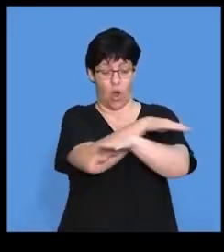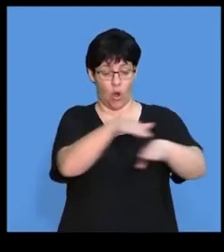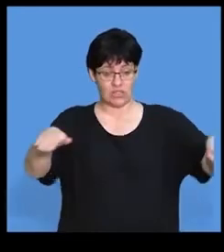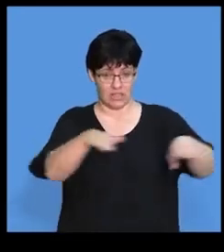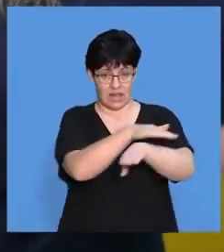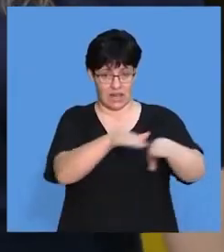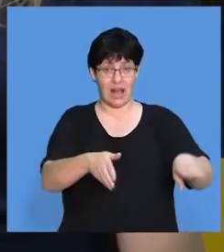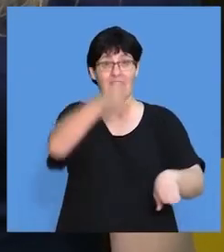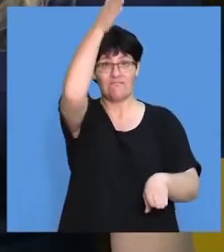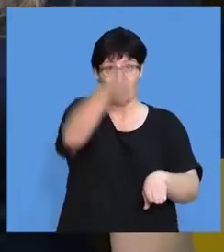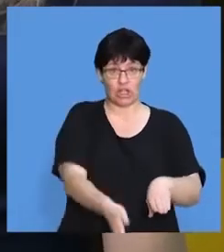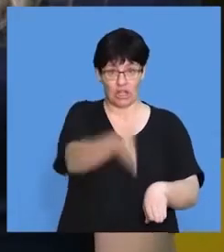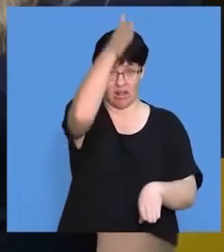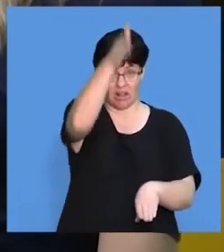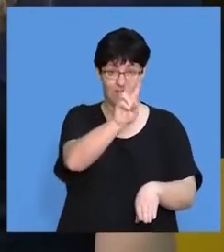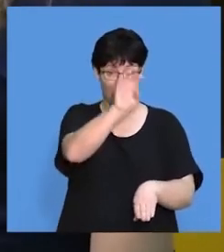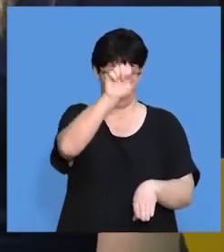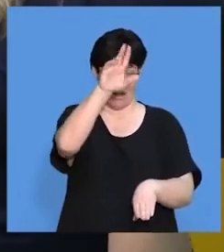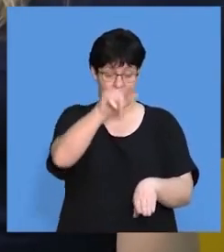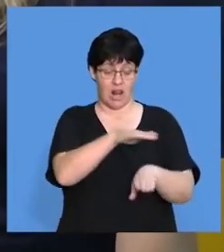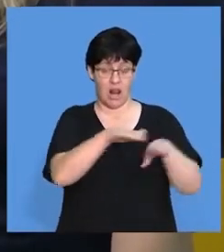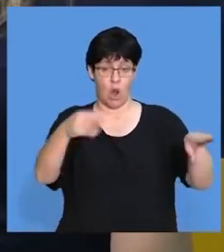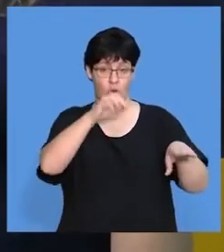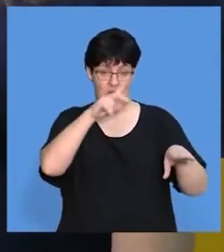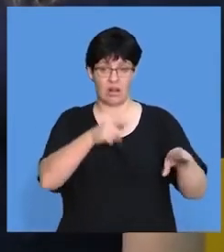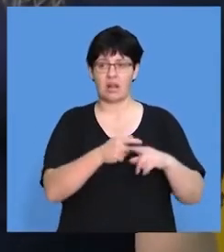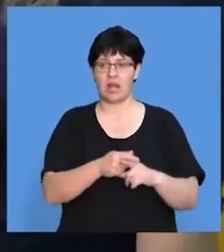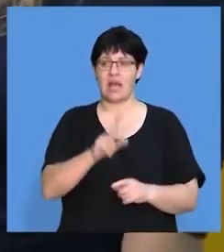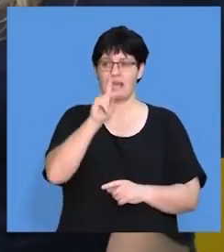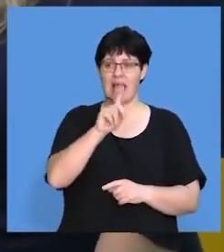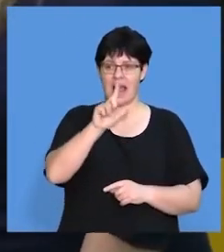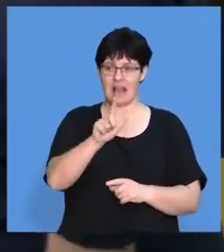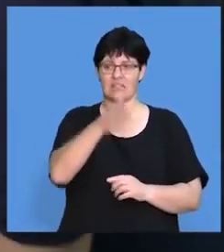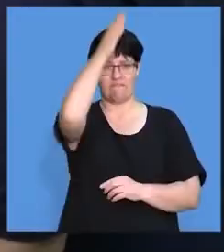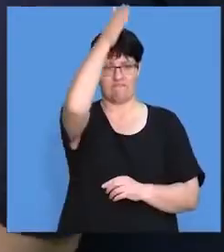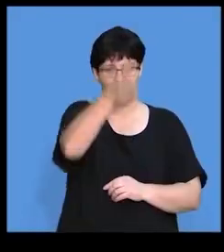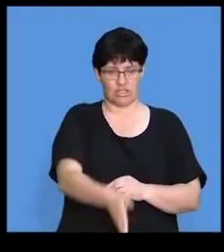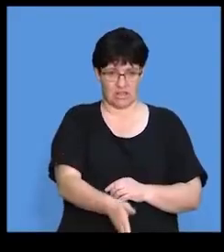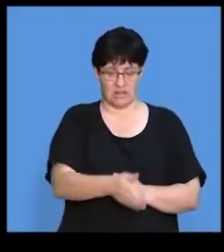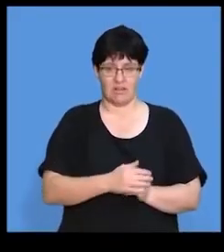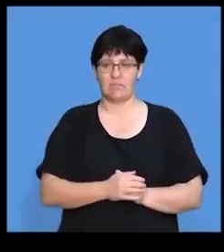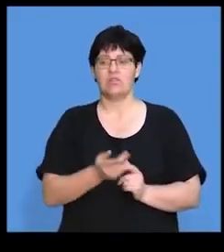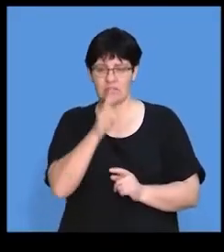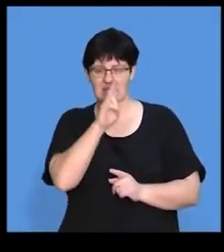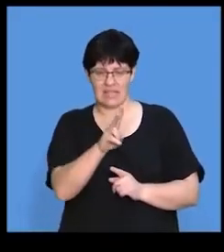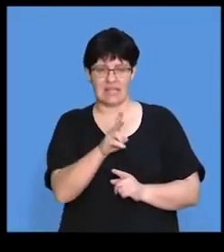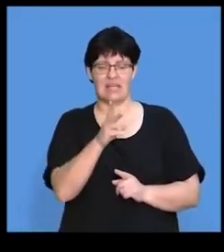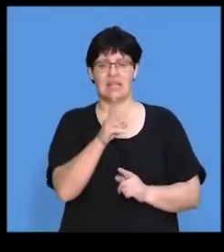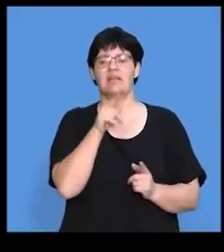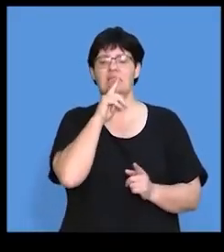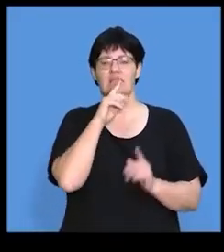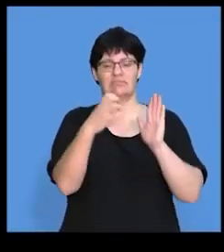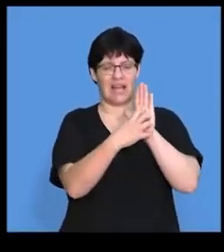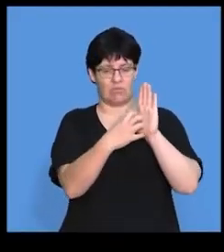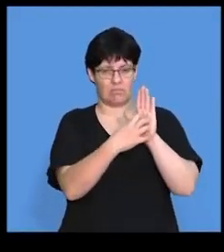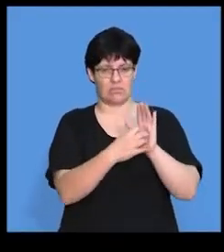this is horizontal, that's vertical. And KL is a vertical tower. All right, so let's have a look at that diagram.